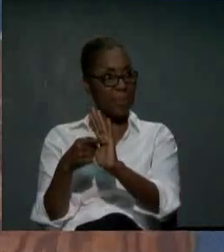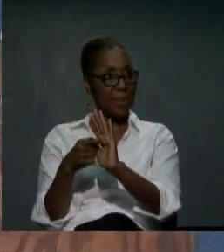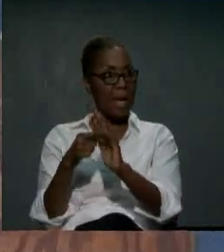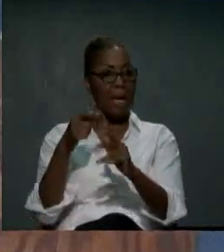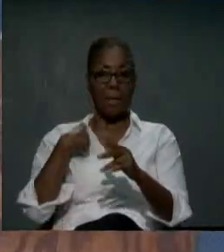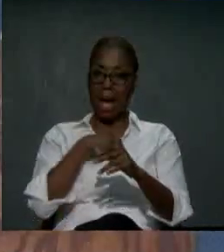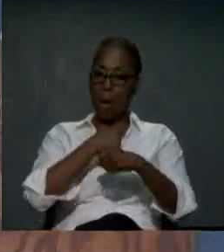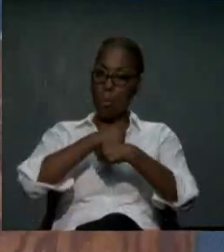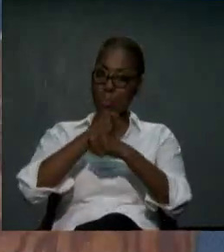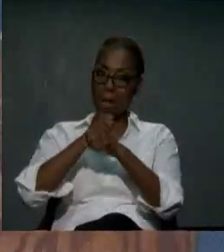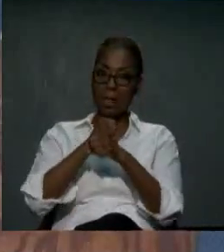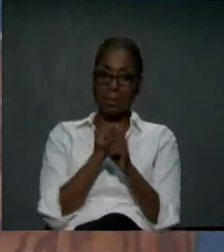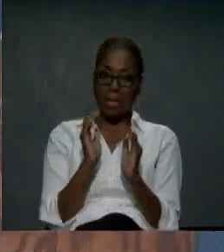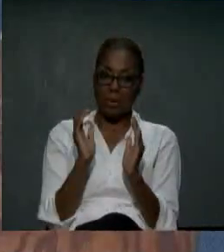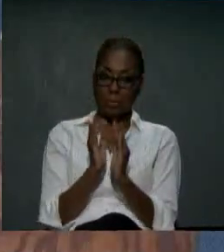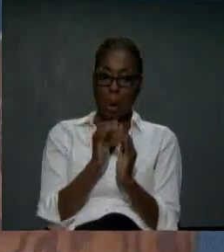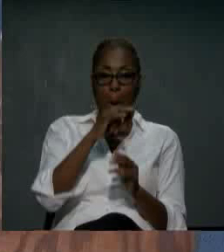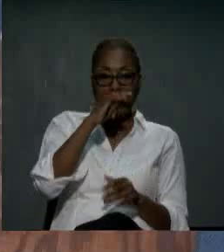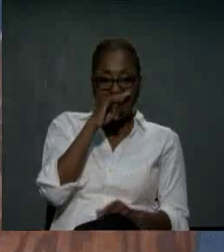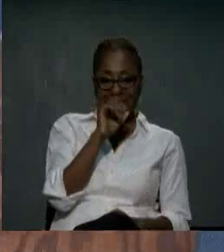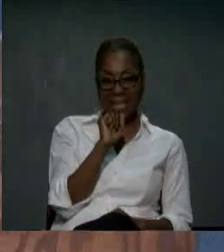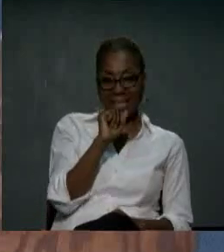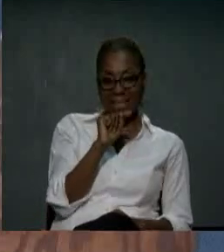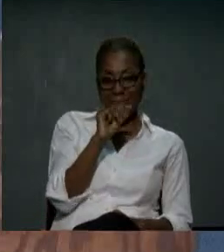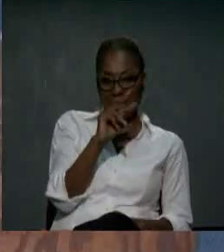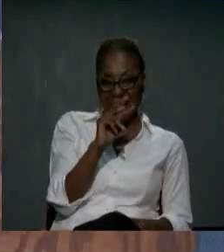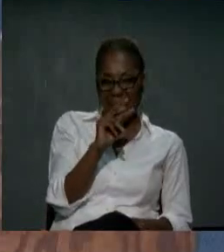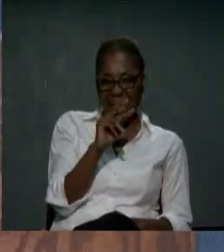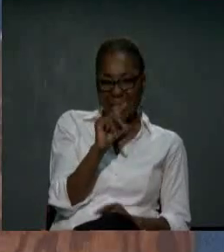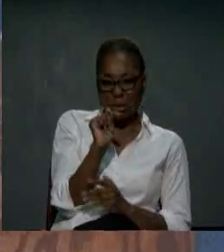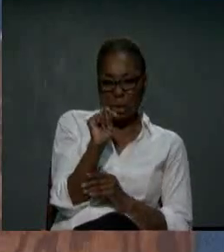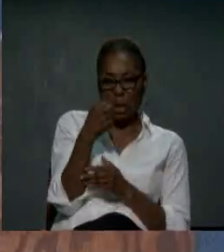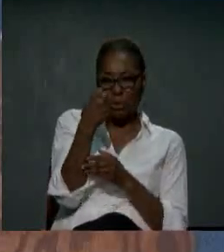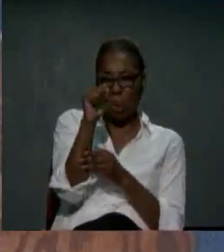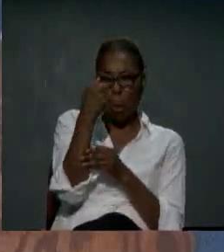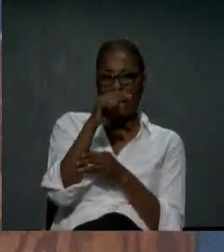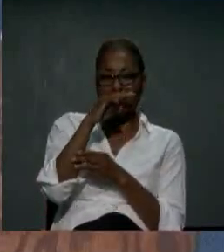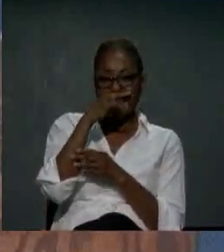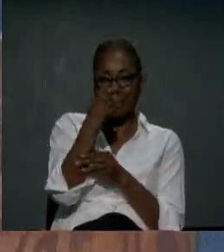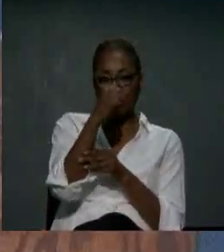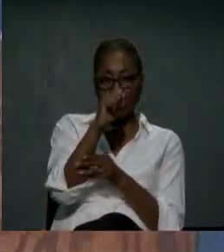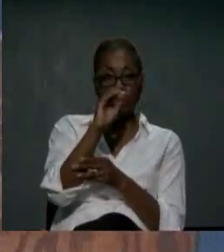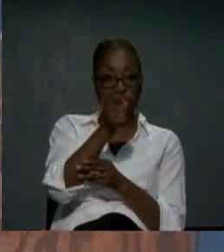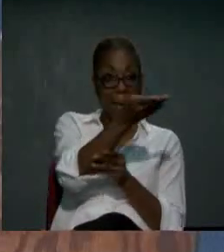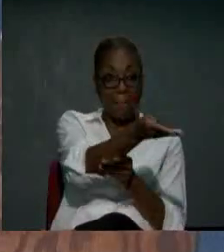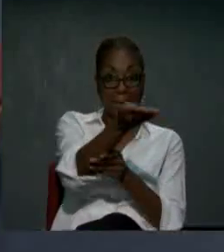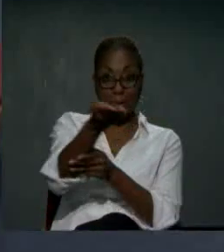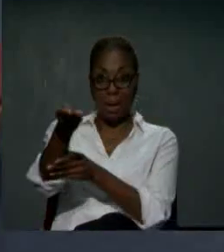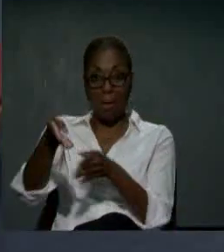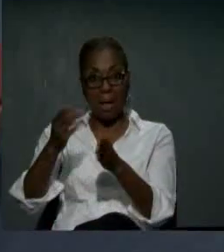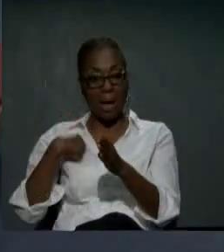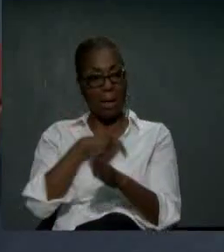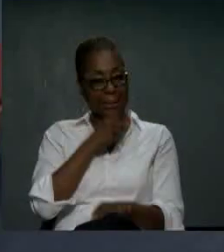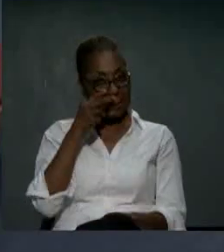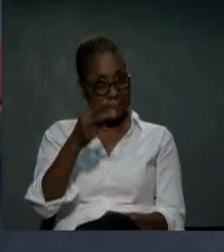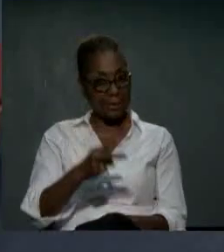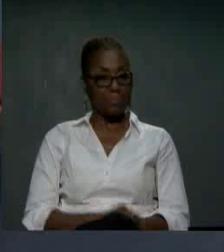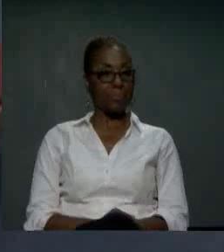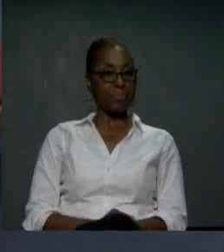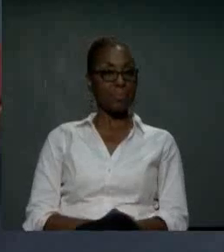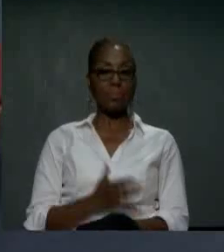our products. The small kids ATVs. It's just a kids' toys. Pass that around. There you go. Thank you.